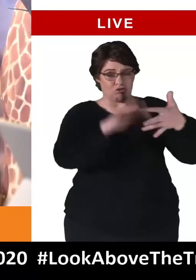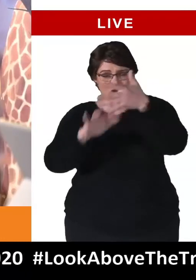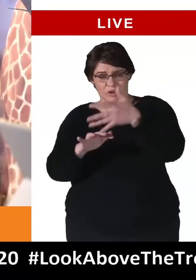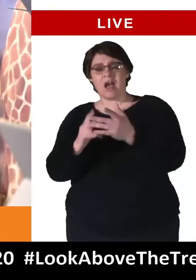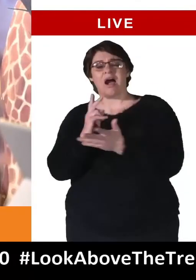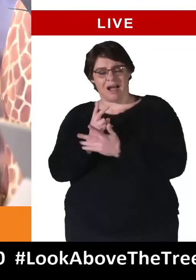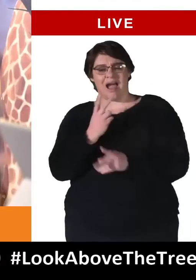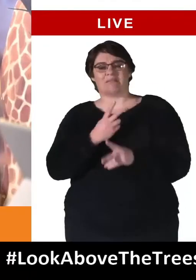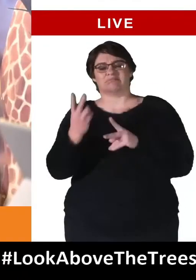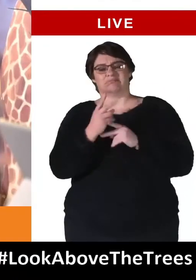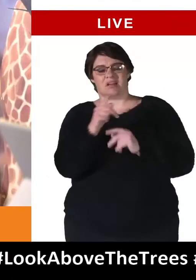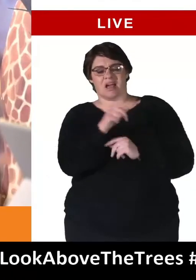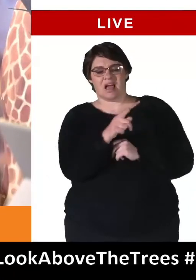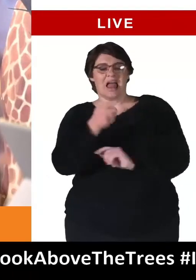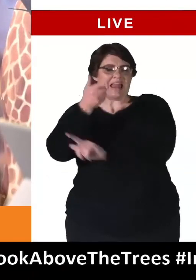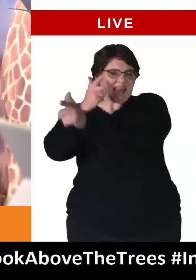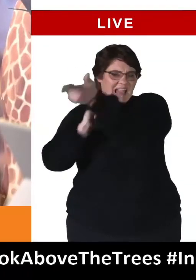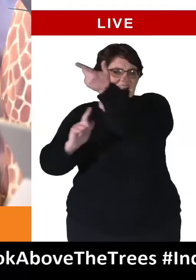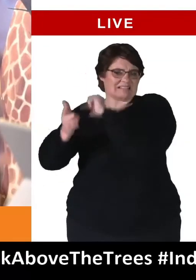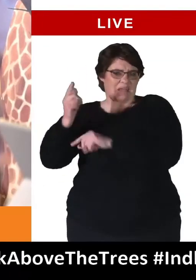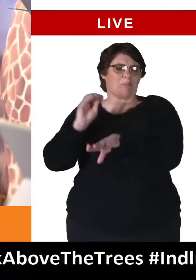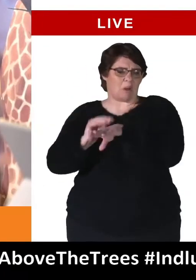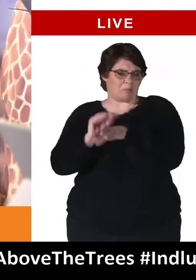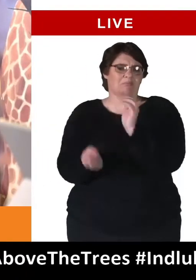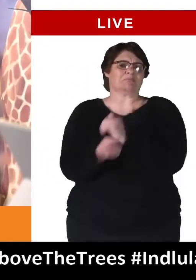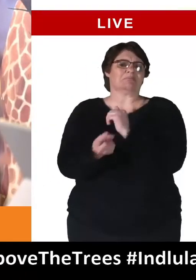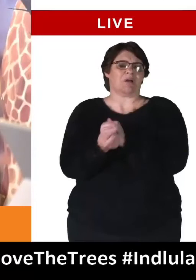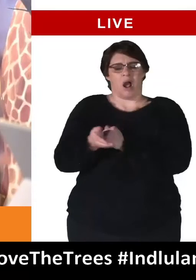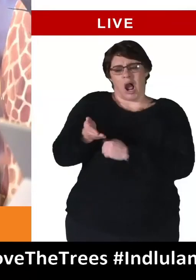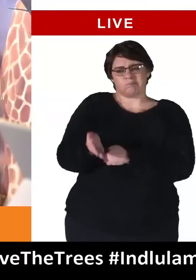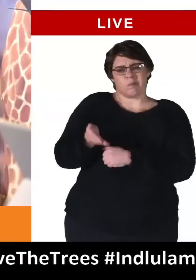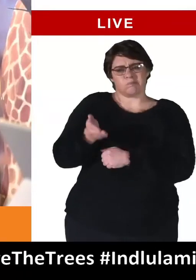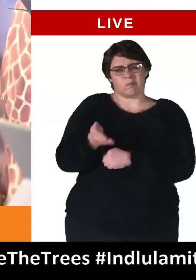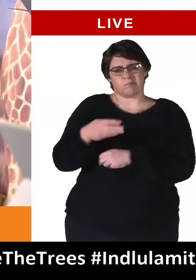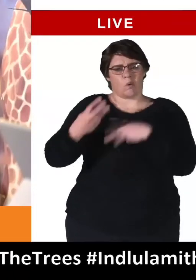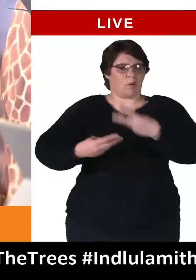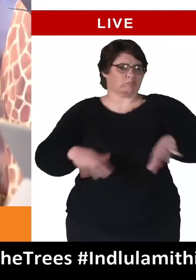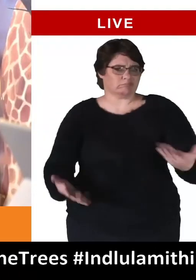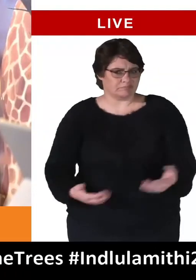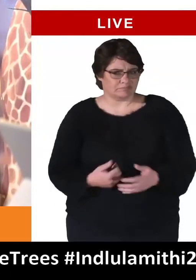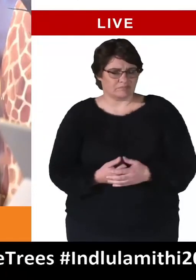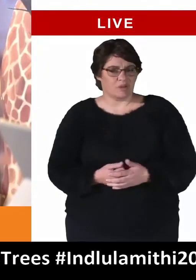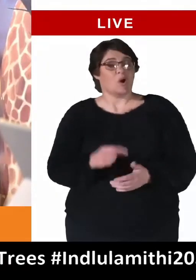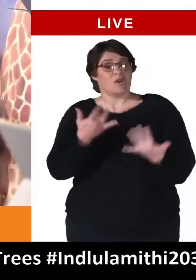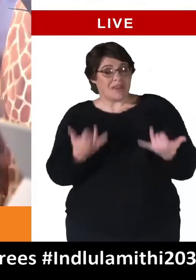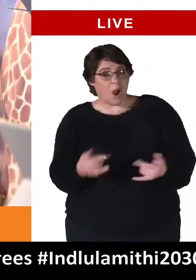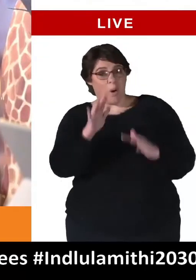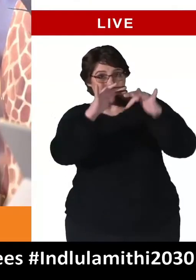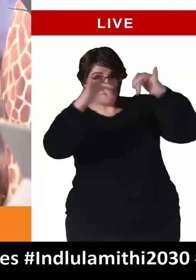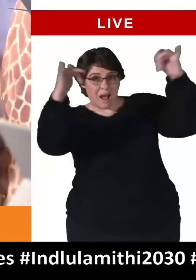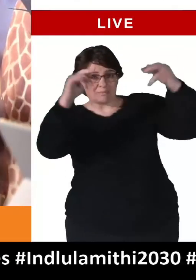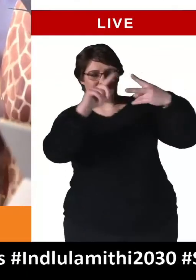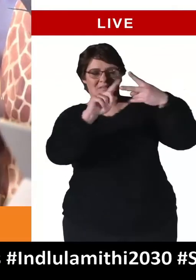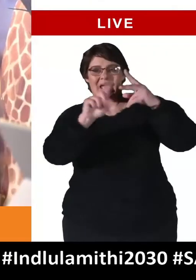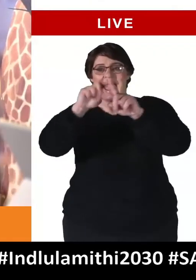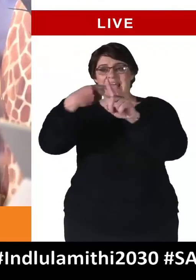addressing some of the legacy problems of unemployment that have been there all the time, And I think it's for Parliament, it's for the executive,